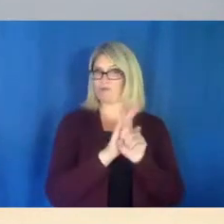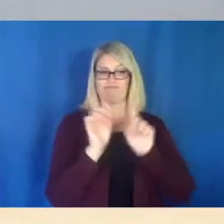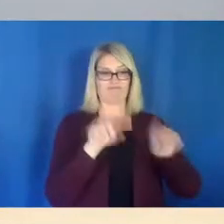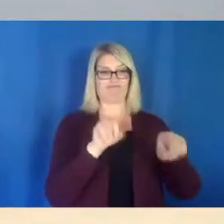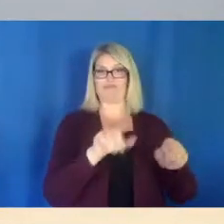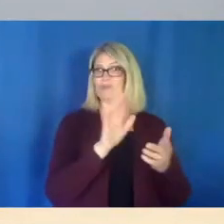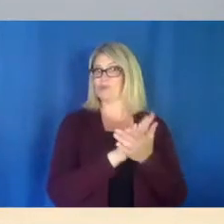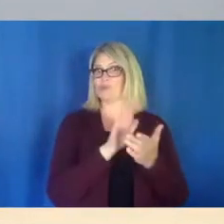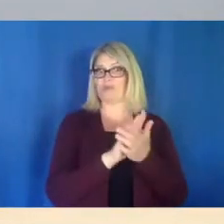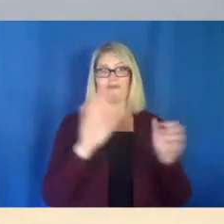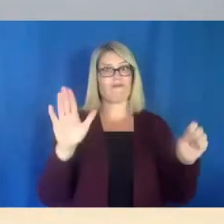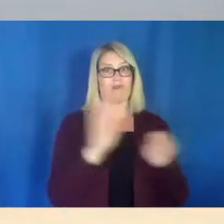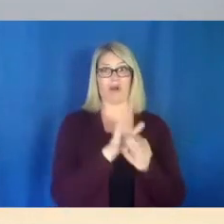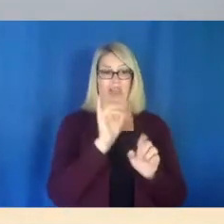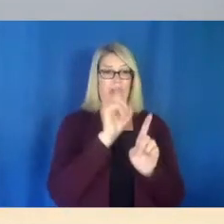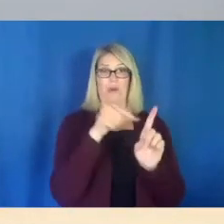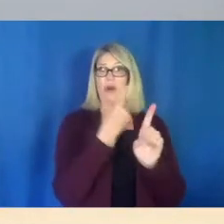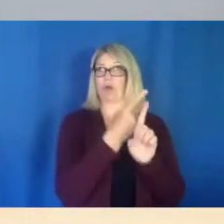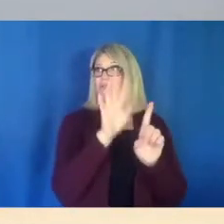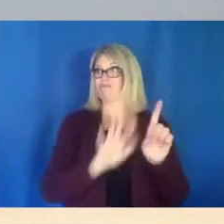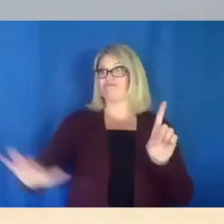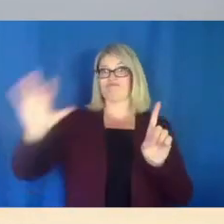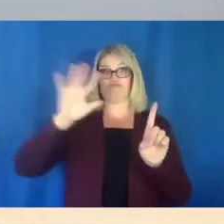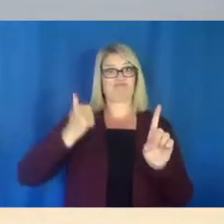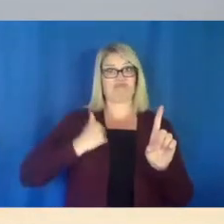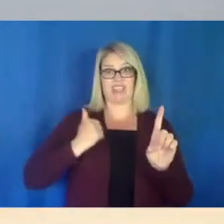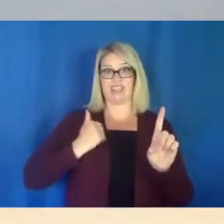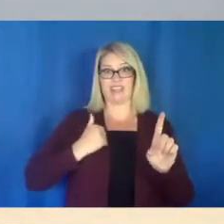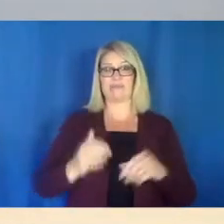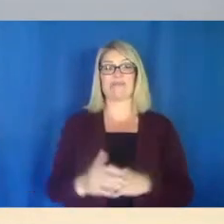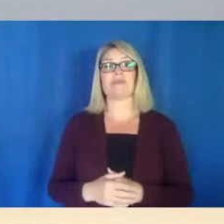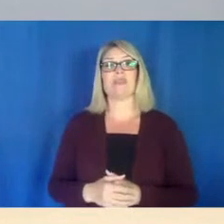for students. Thank you to all islanders for